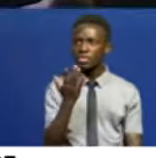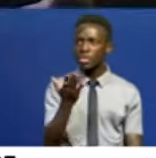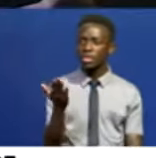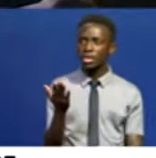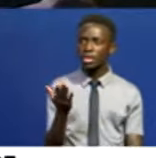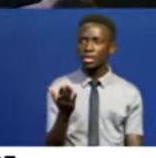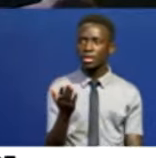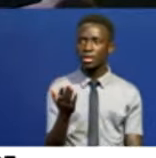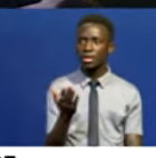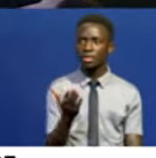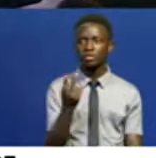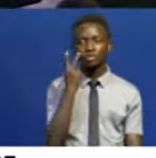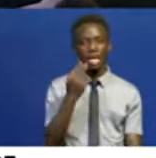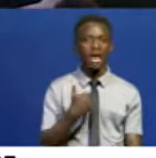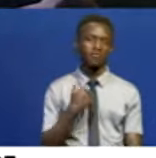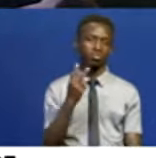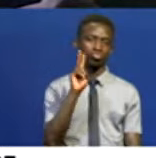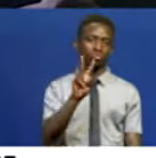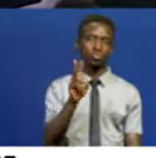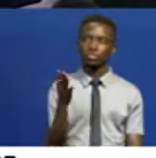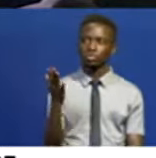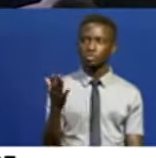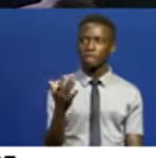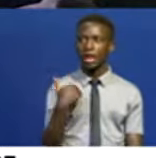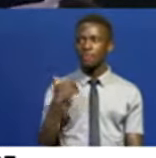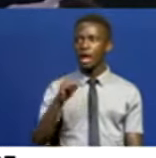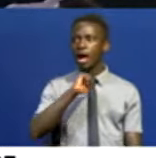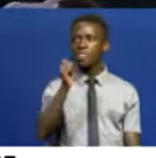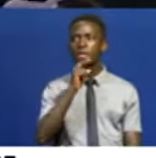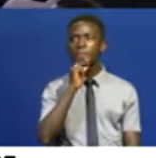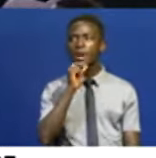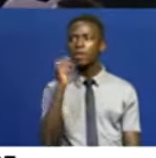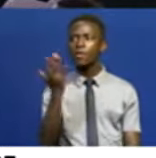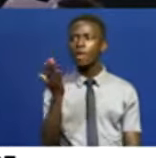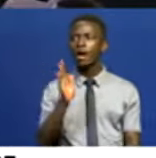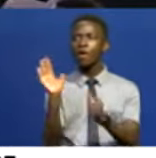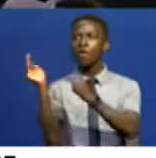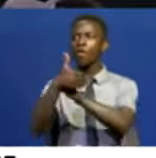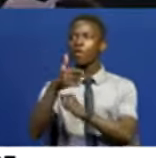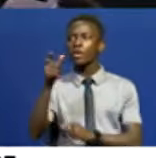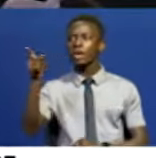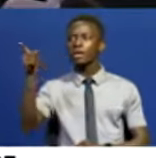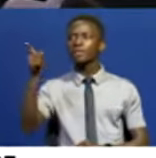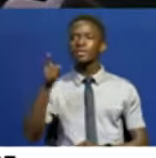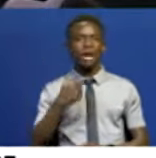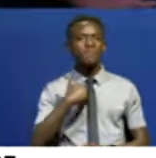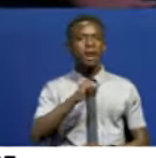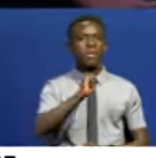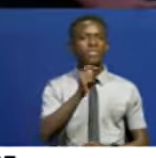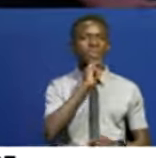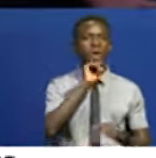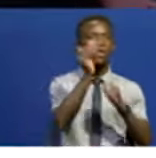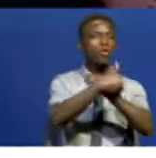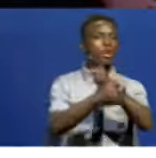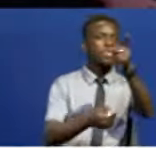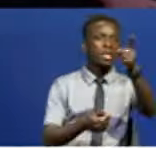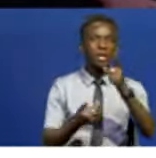At least we have two here. There is another gentleman at the right at the corner there. There is another gentleman at the corner there. There is